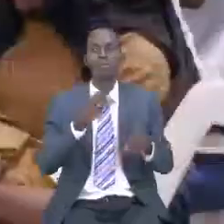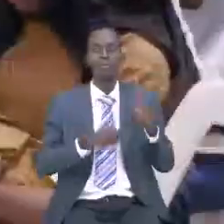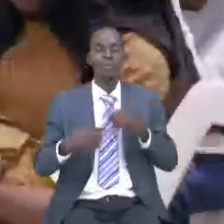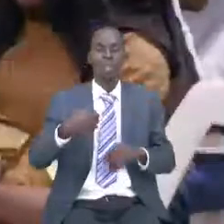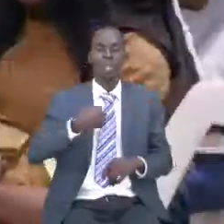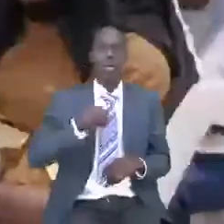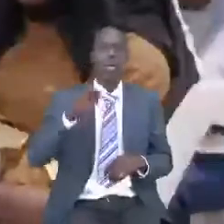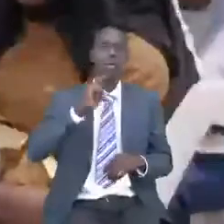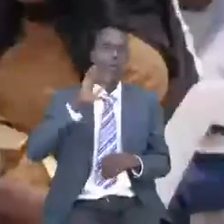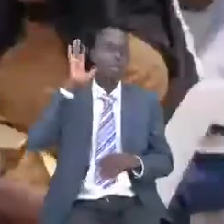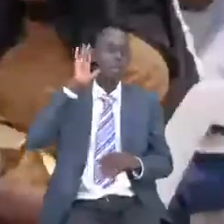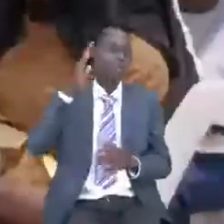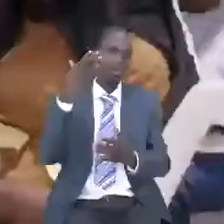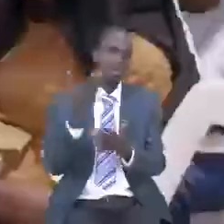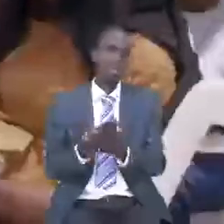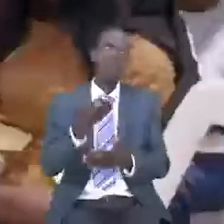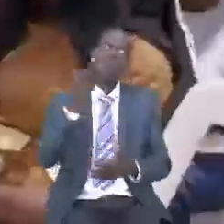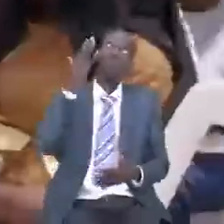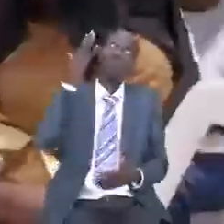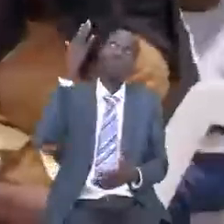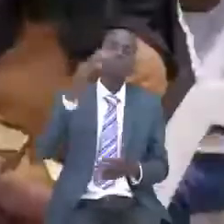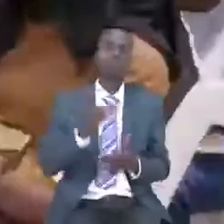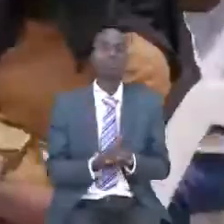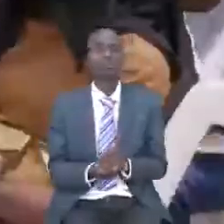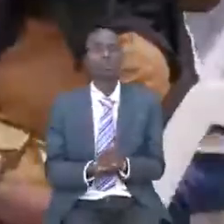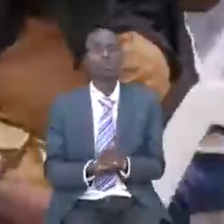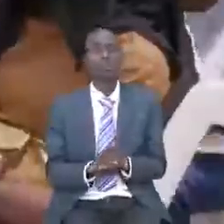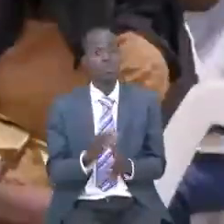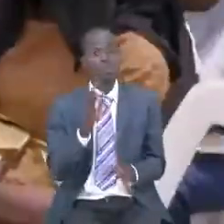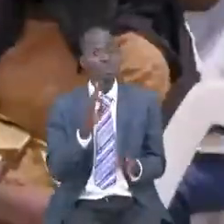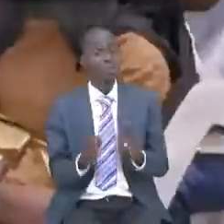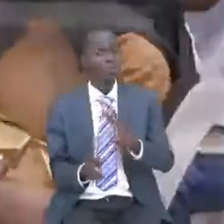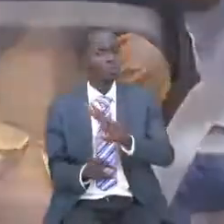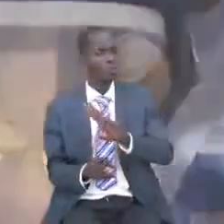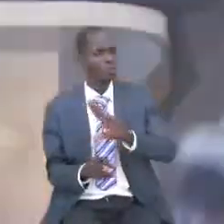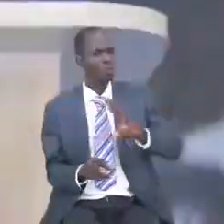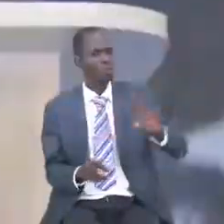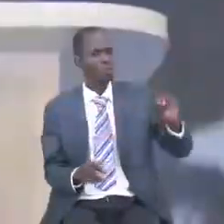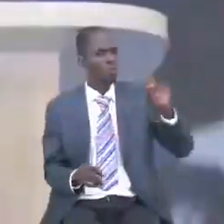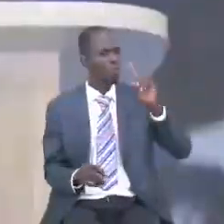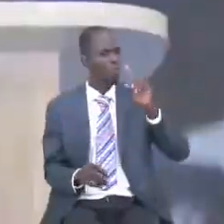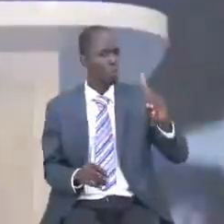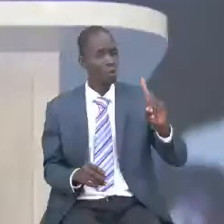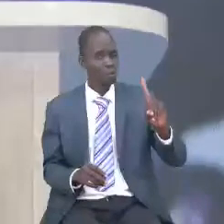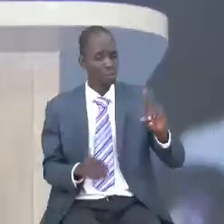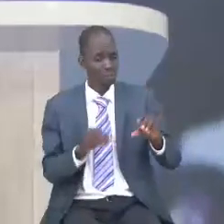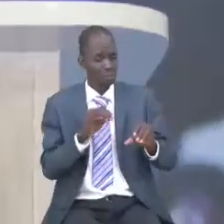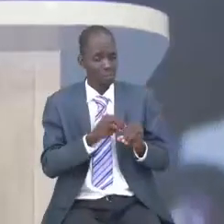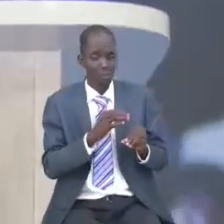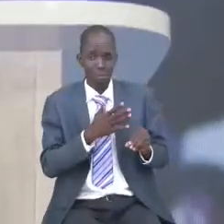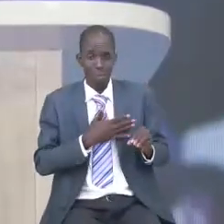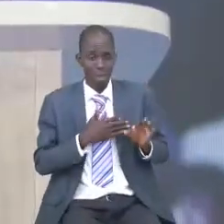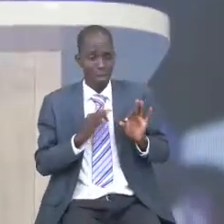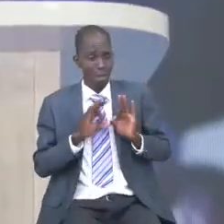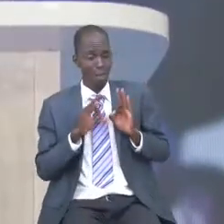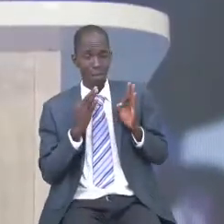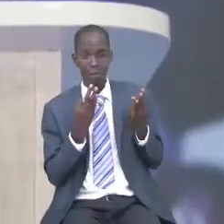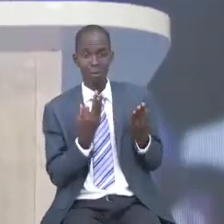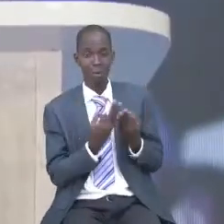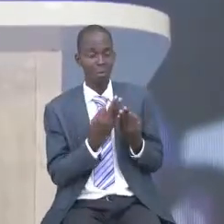there. If nobody in my surrounding family has ever